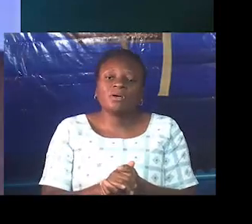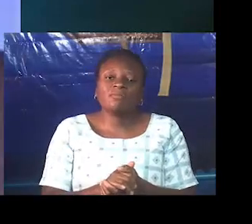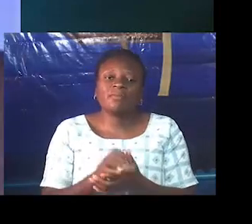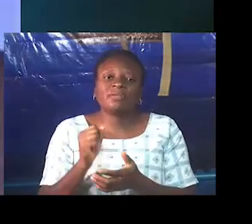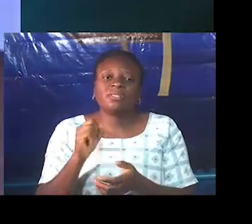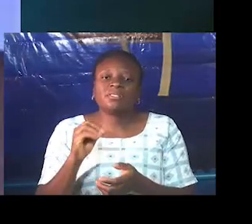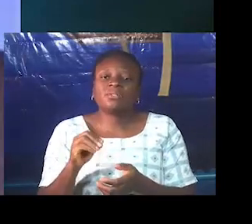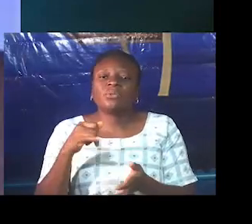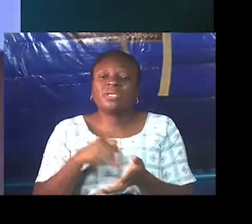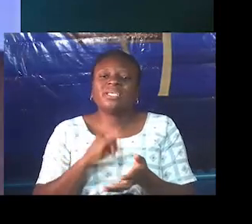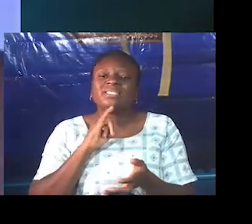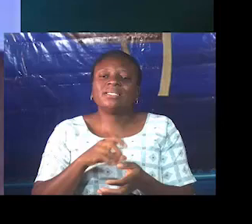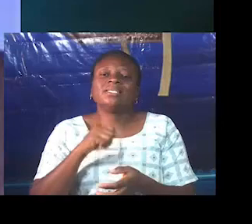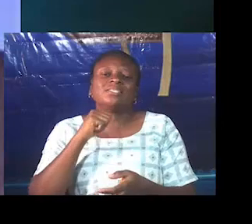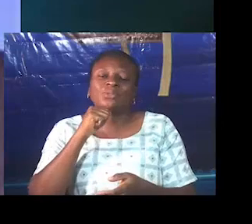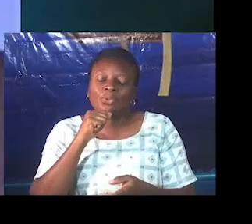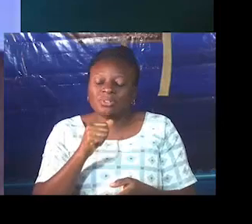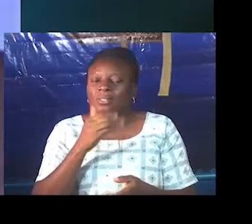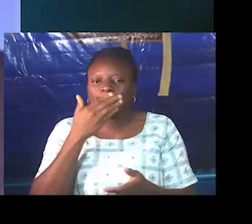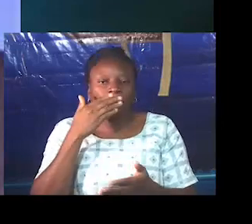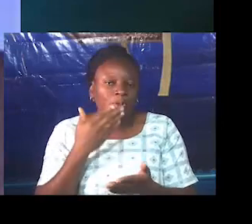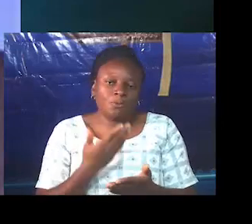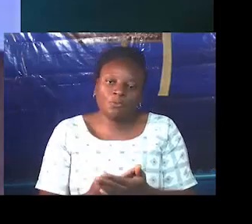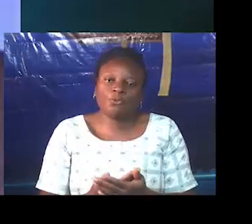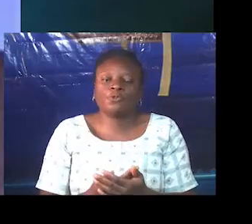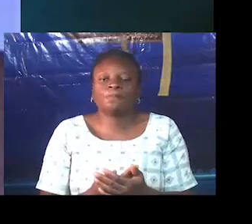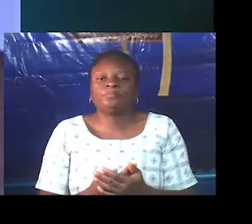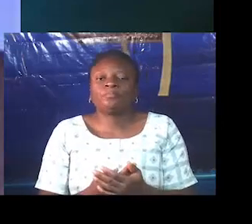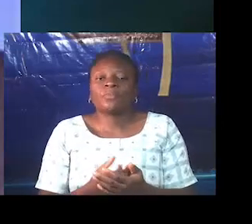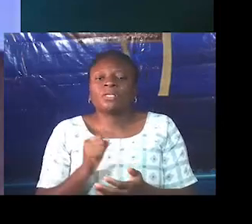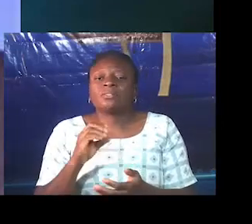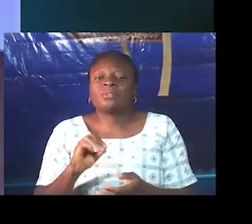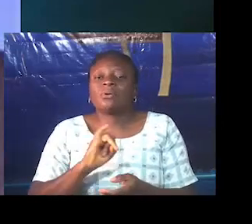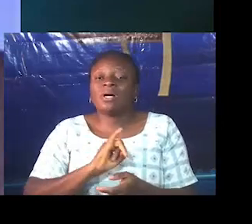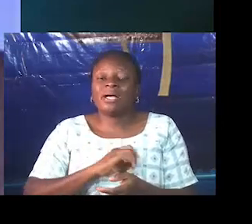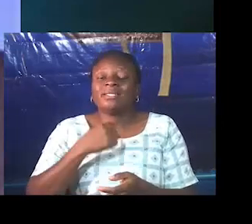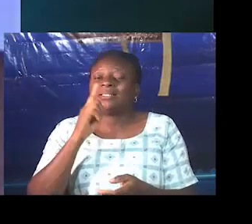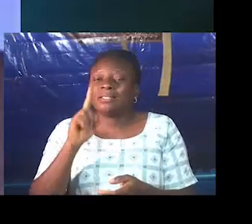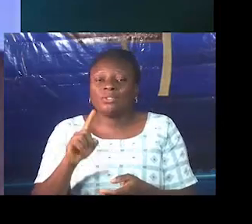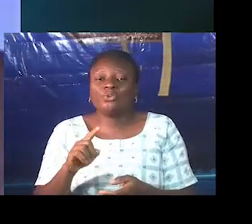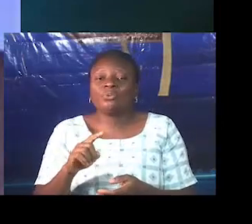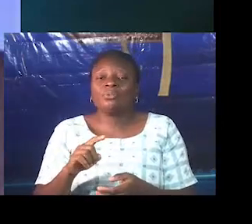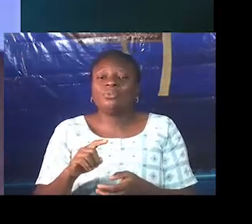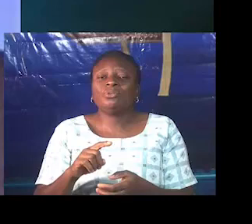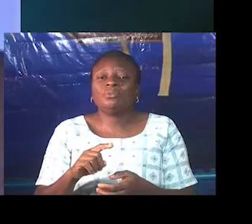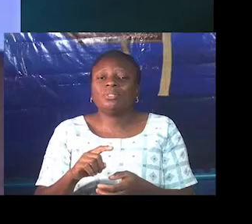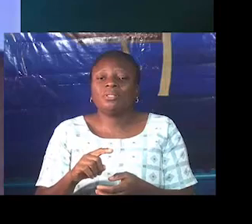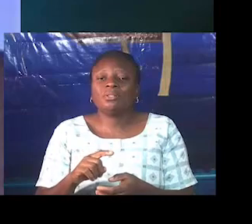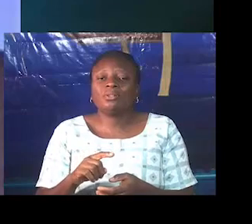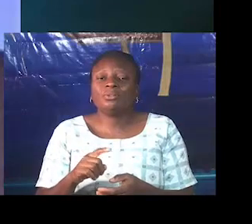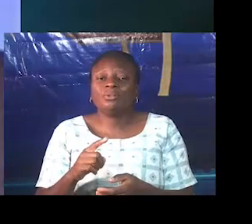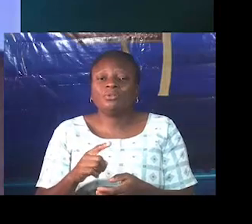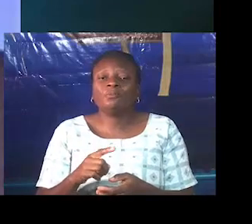him. You are an adulterer, and I command you to repent right now in the name of Jesus Christ. Get out of